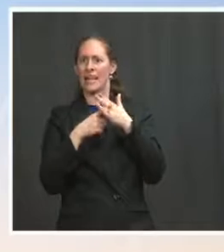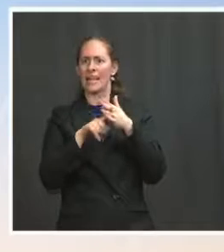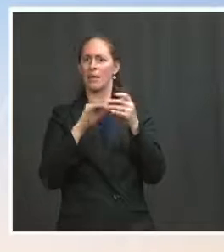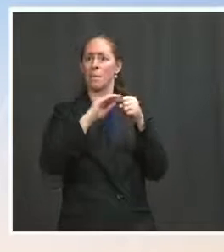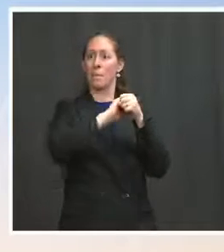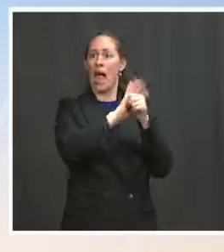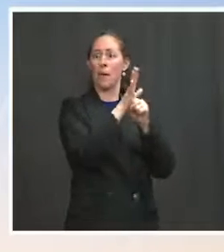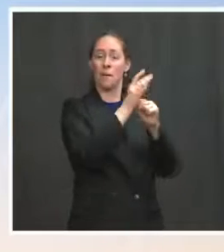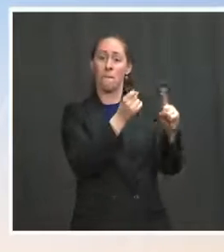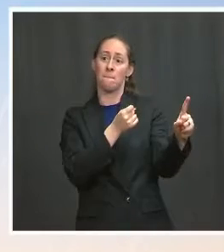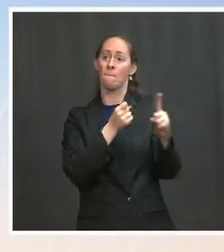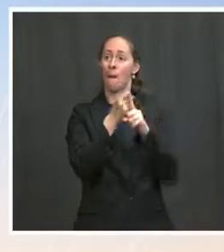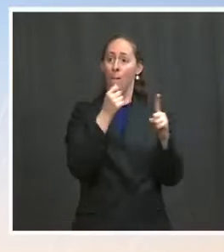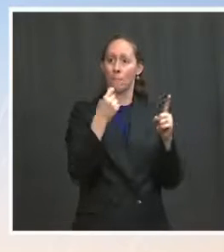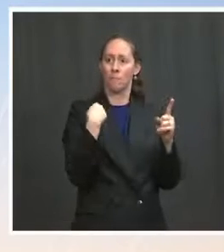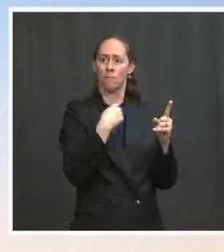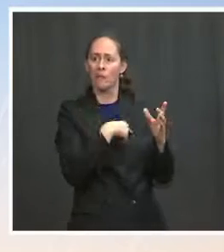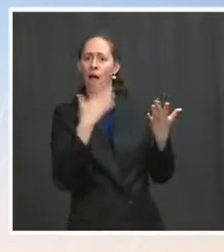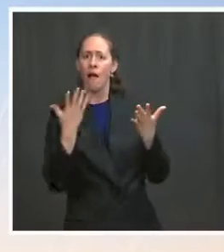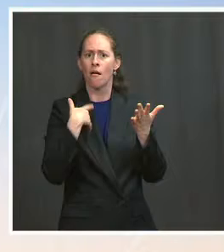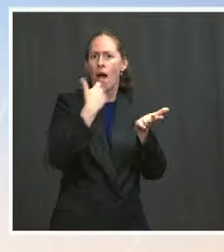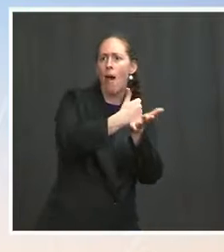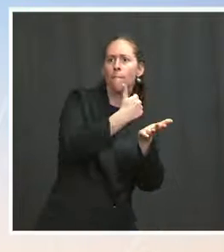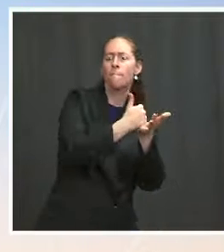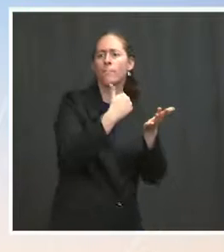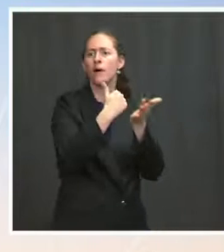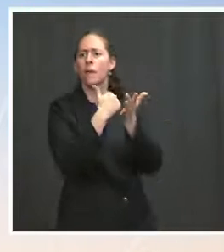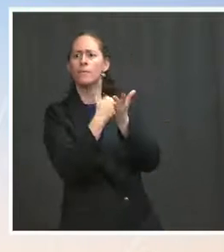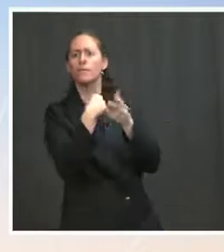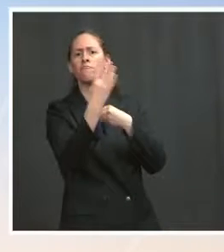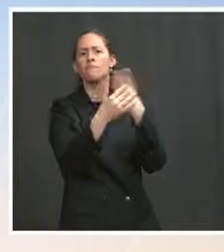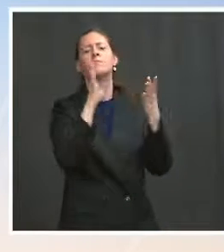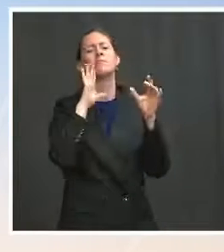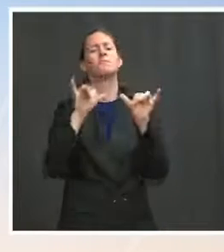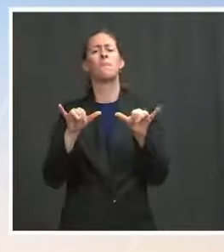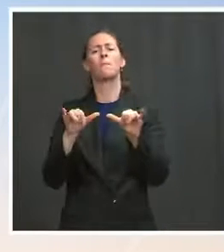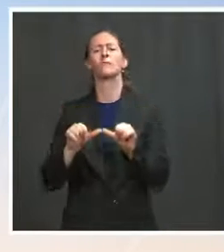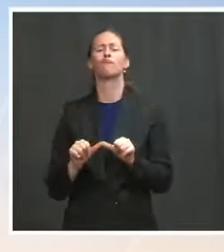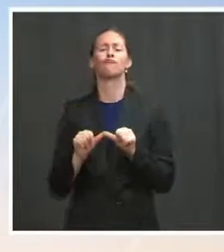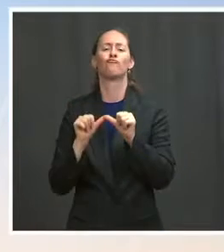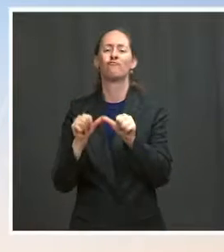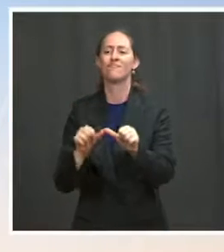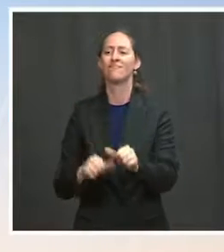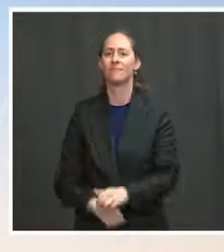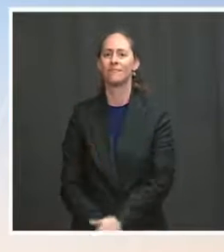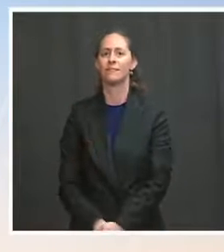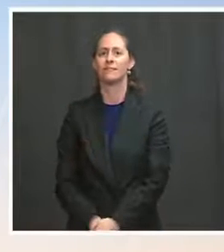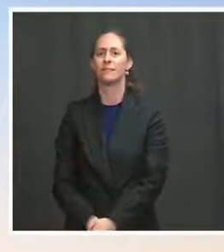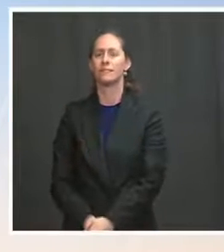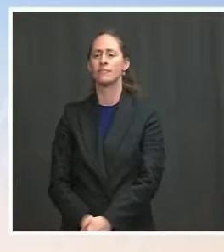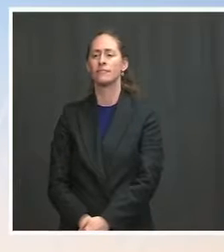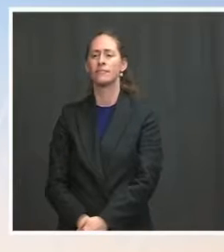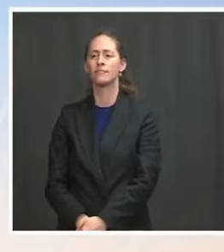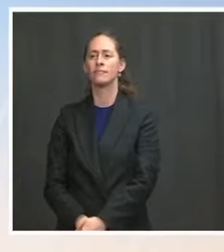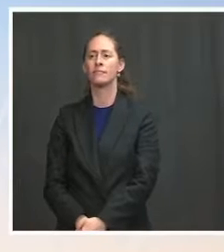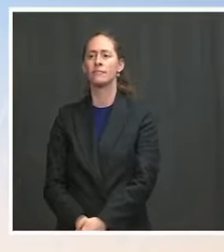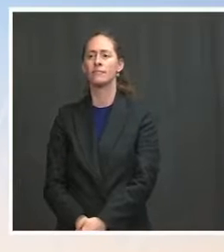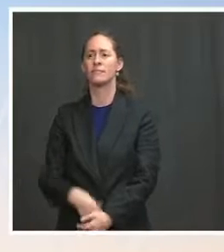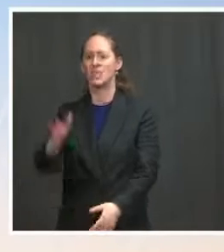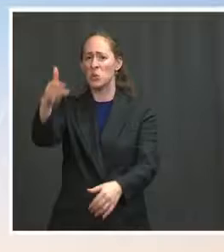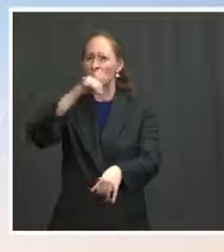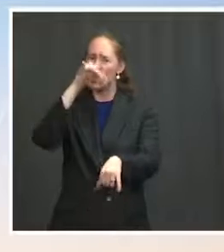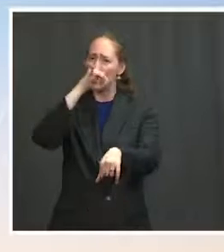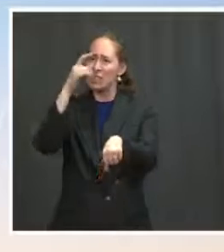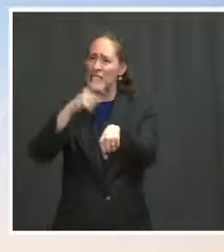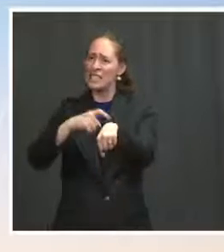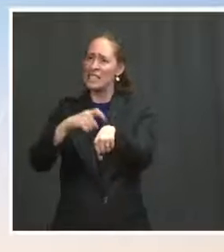help provide a range of assistance, and we will continue to do that moving forward. Go ahead. I'm sorry, Goyal, we're going to run out of time, so I just want to get to as